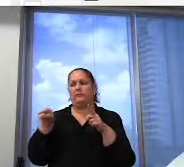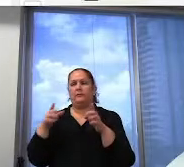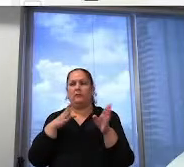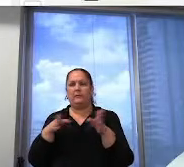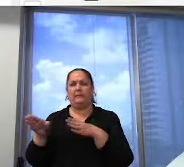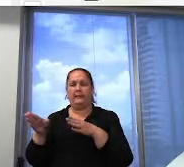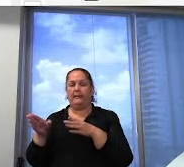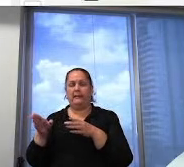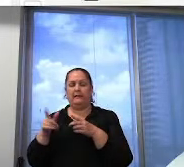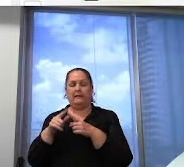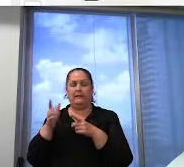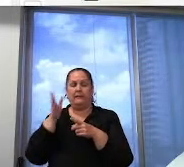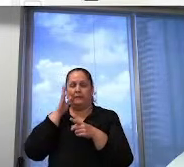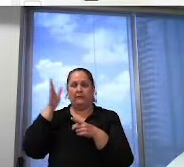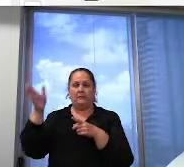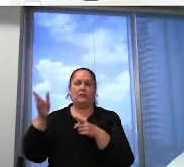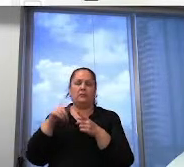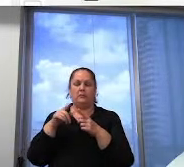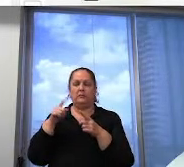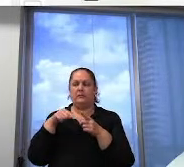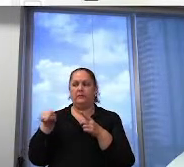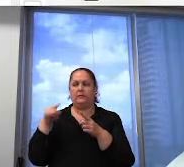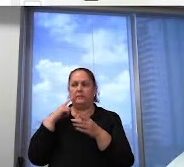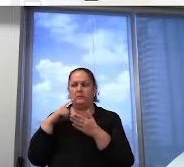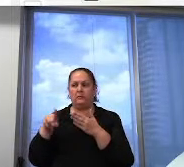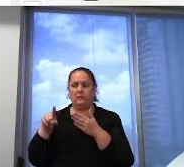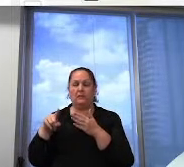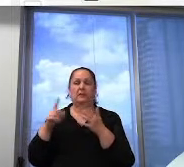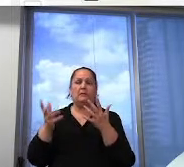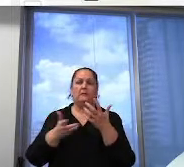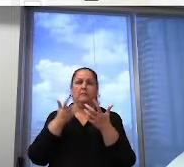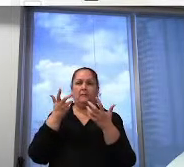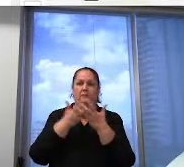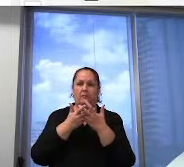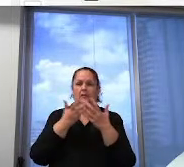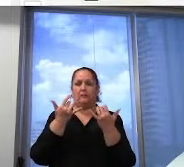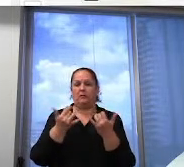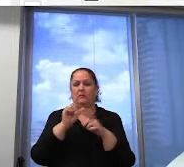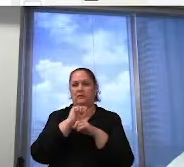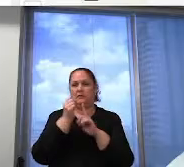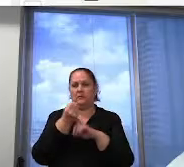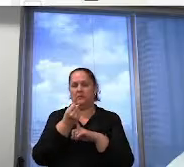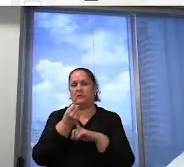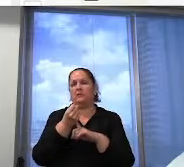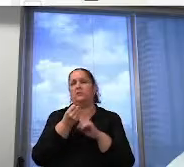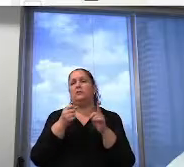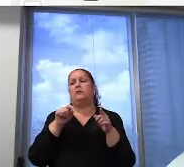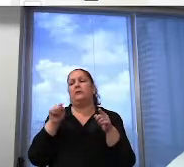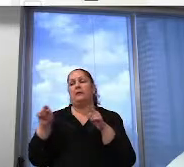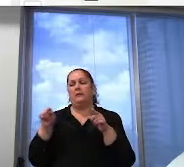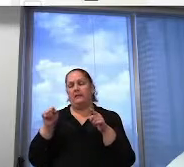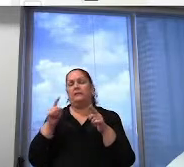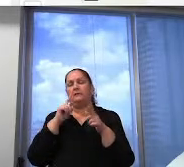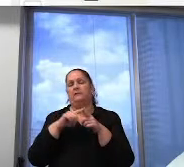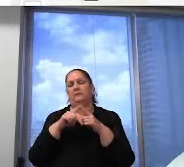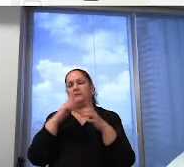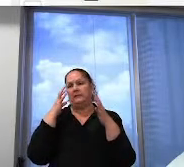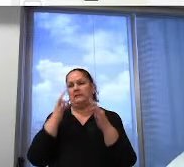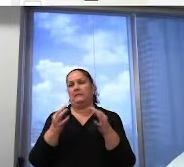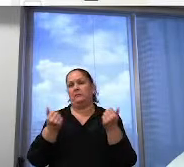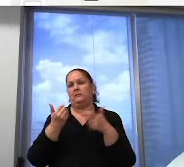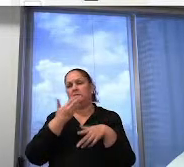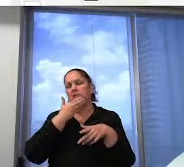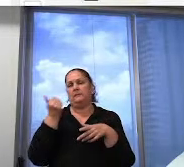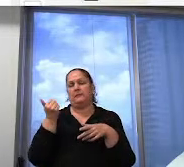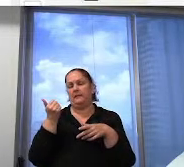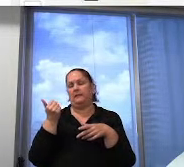planning perspective, what are the needs, and then go through then match it with the asset conditions, and between the two of them, you then